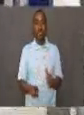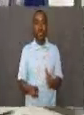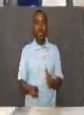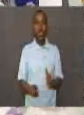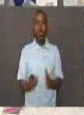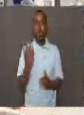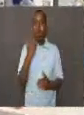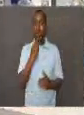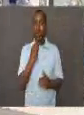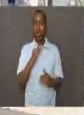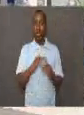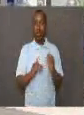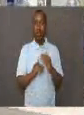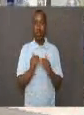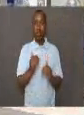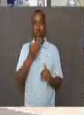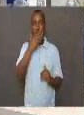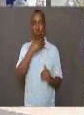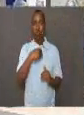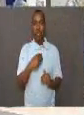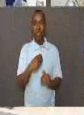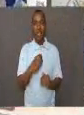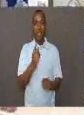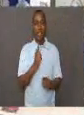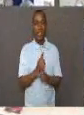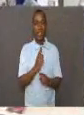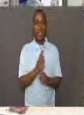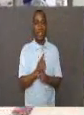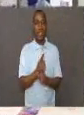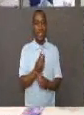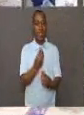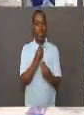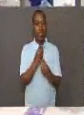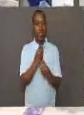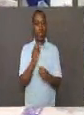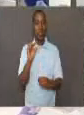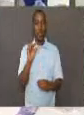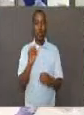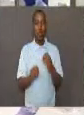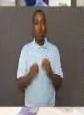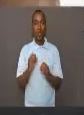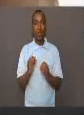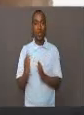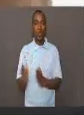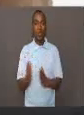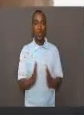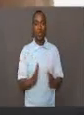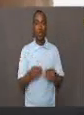suitable temperature and the right nutrients are provided for the